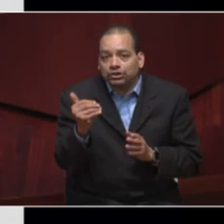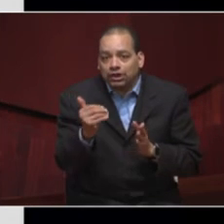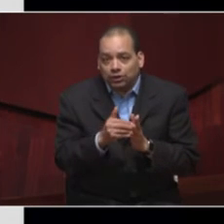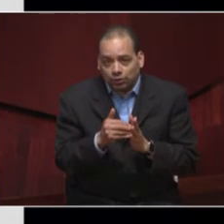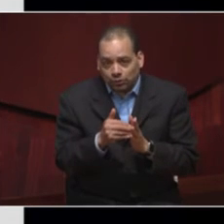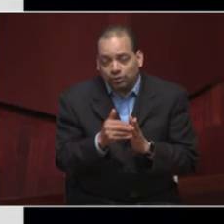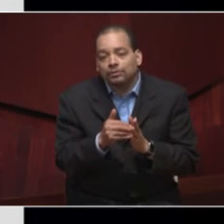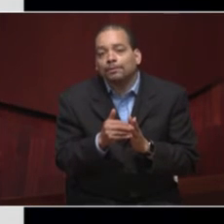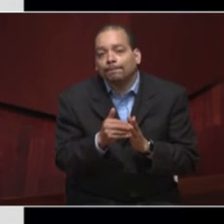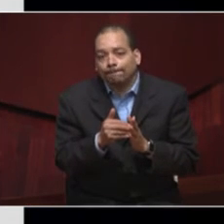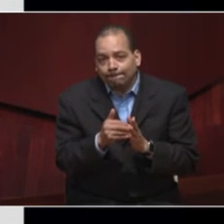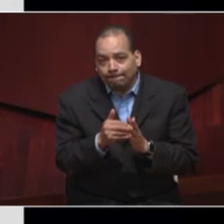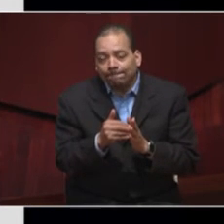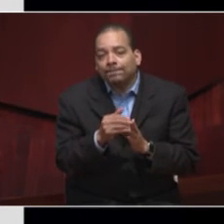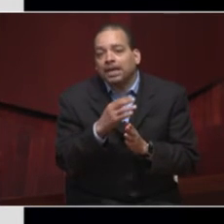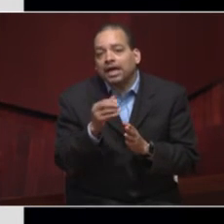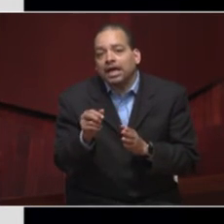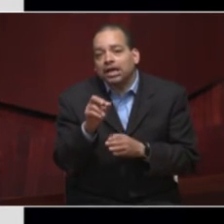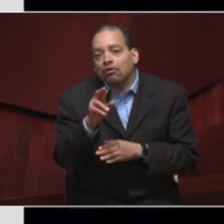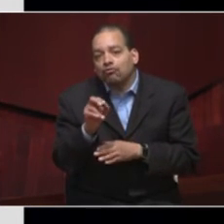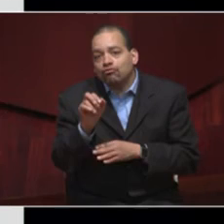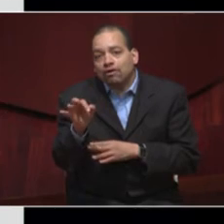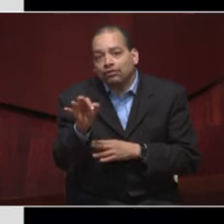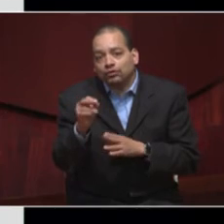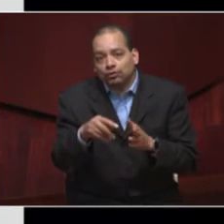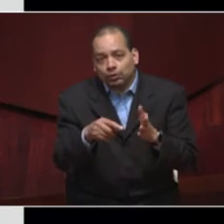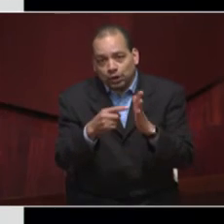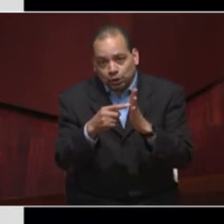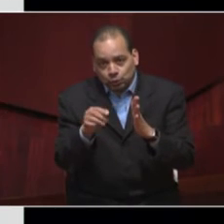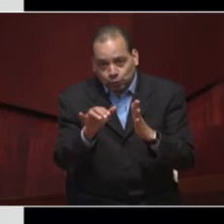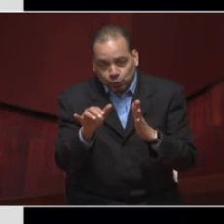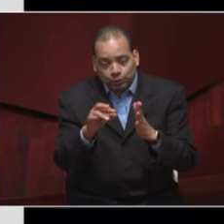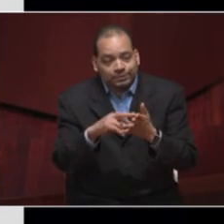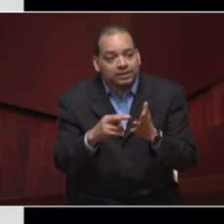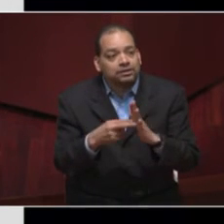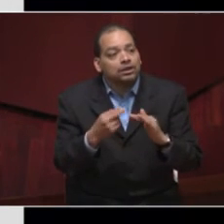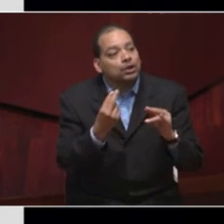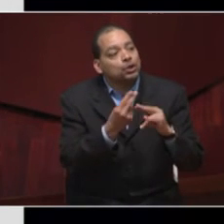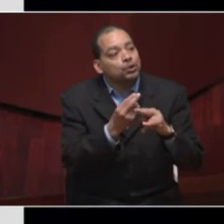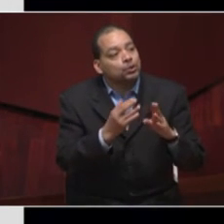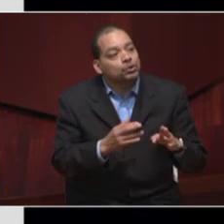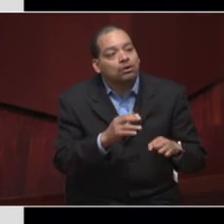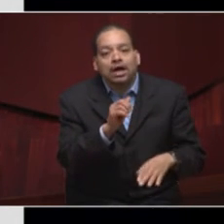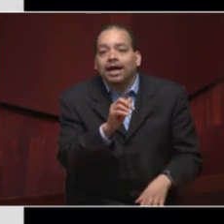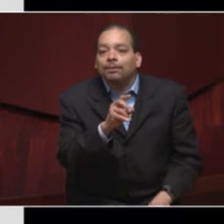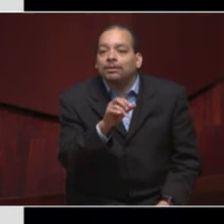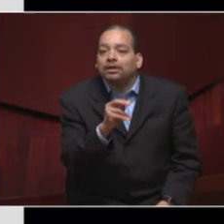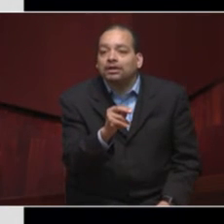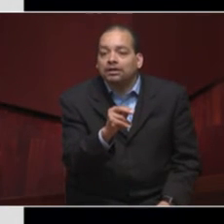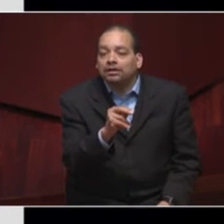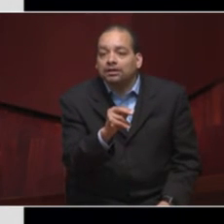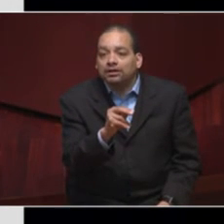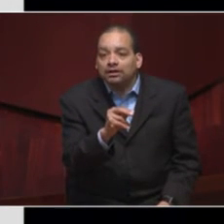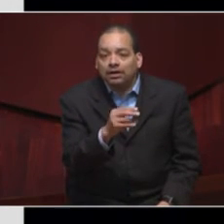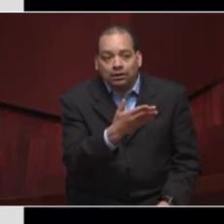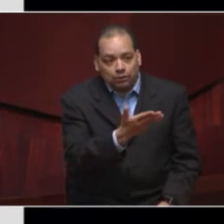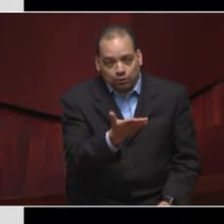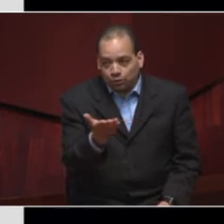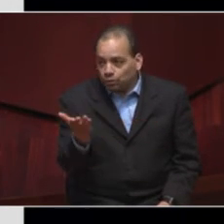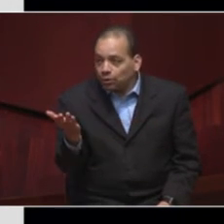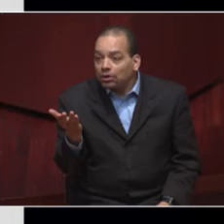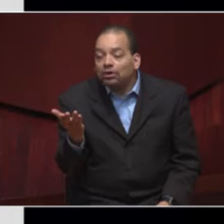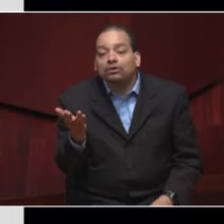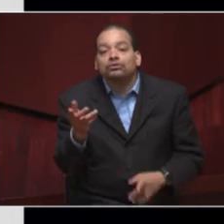as well as a reference request standpoint. Because with user administration, you're controlling who has access to the